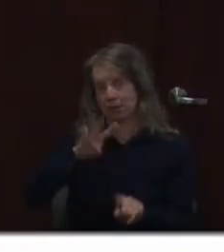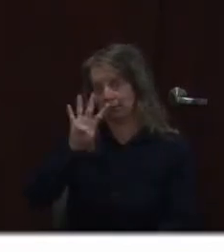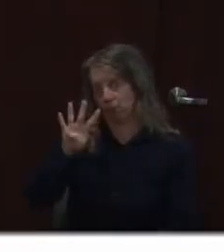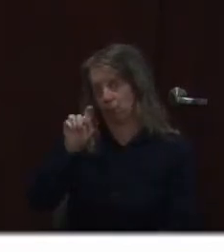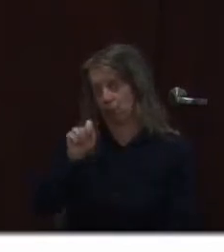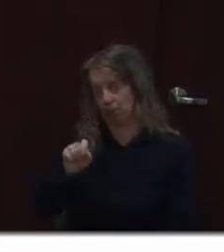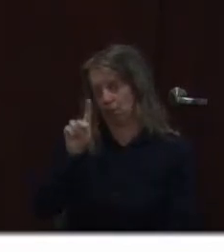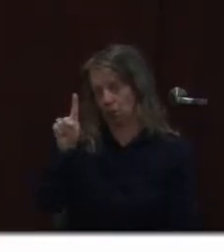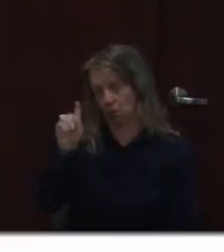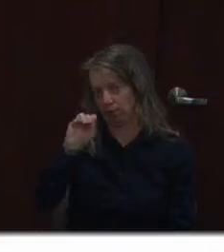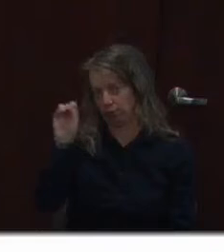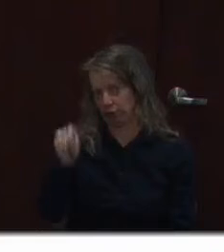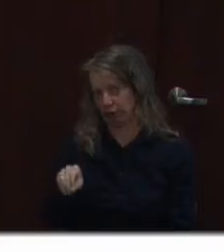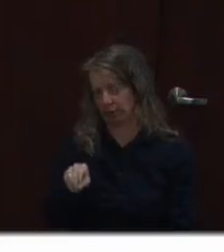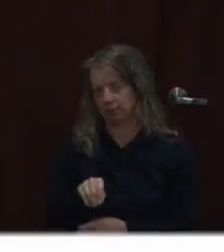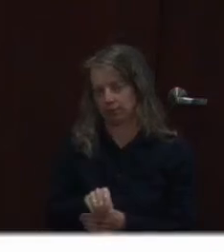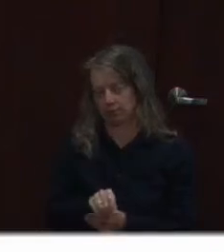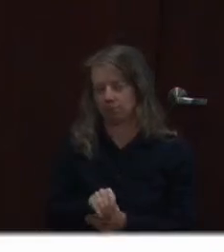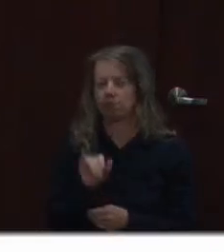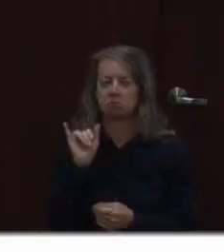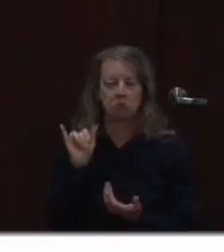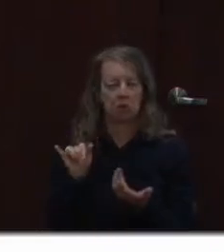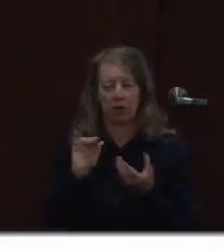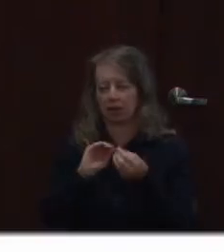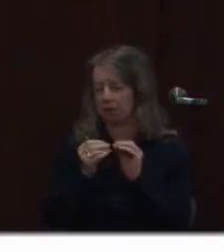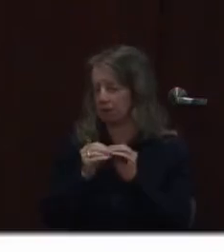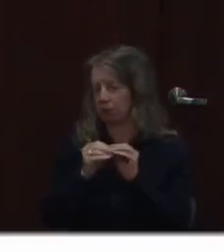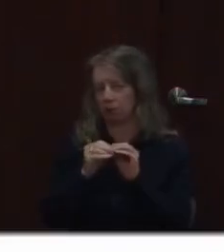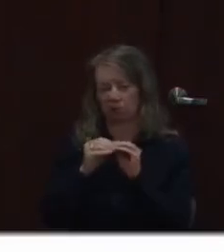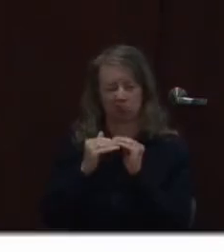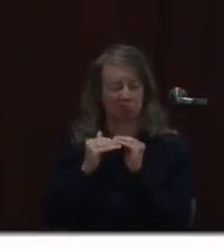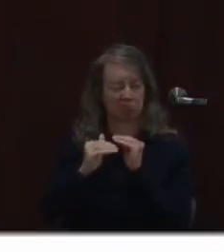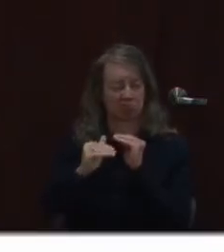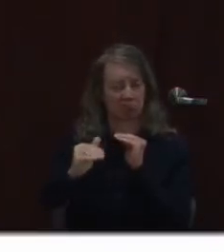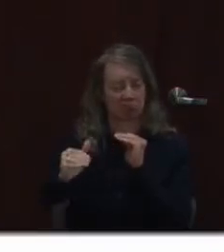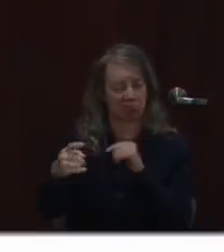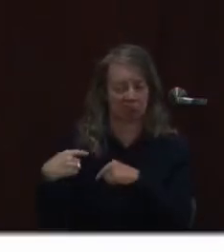indicator, as I said, has showed much stability over time.